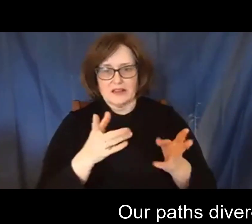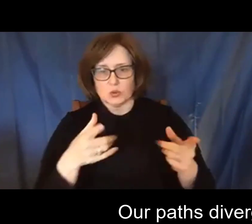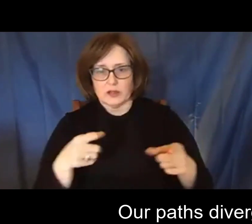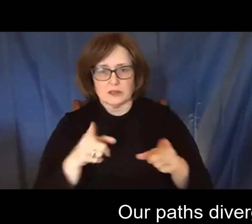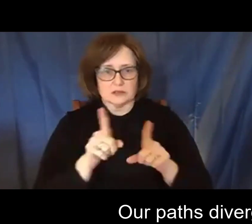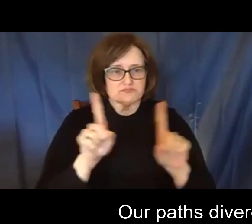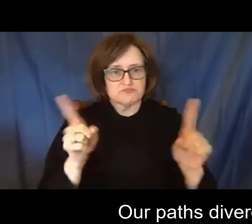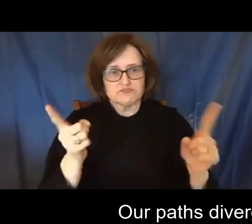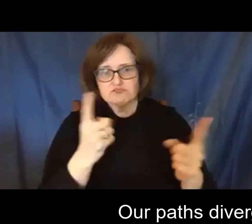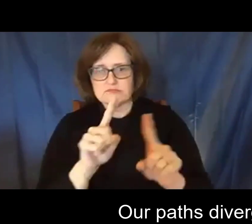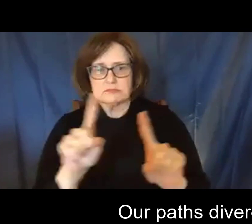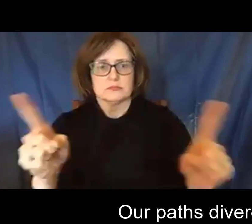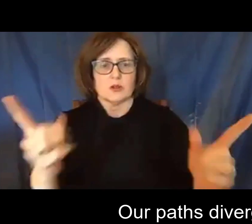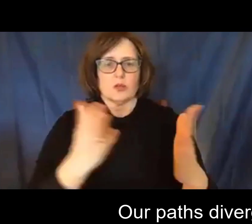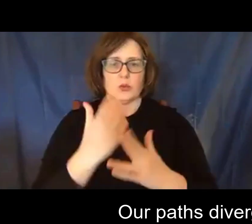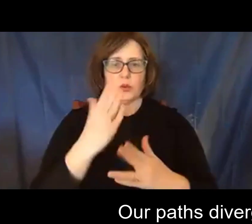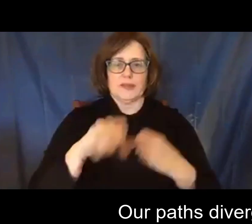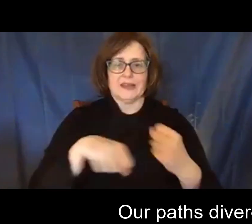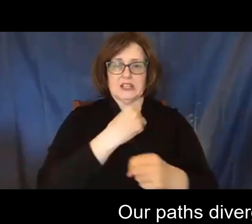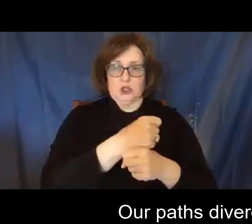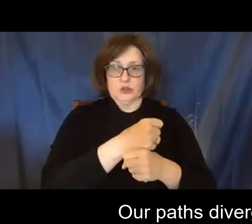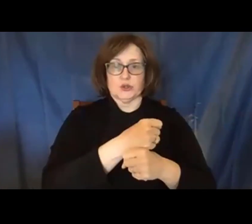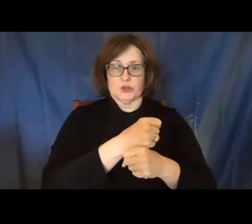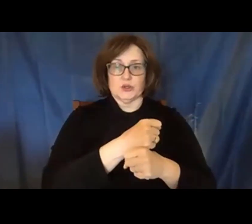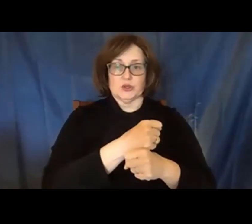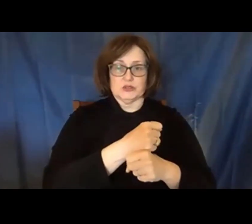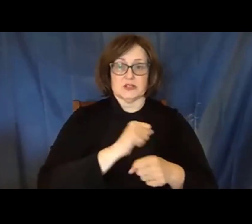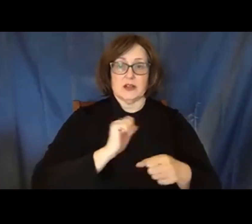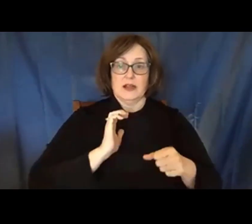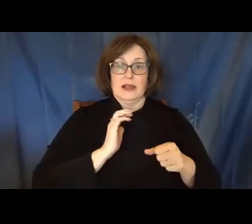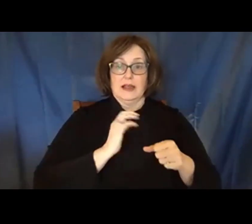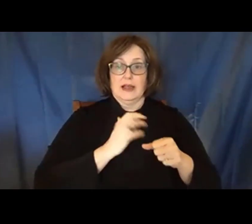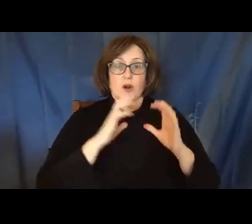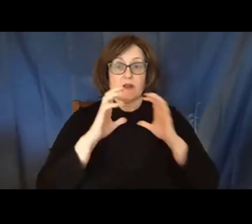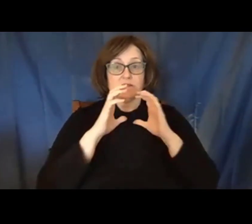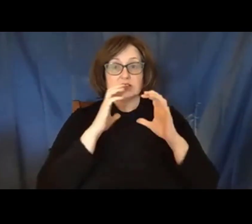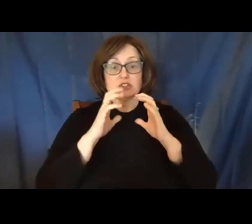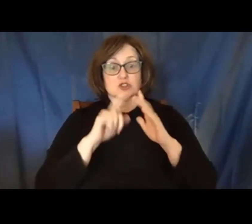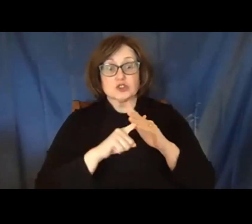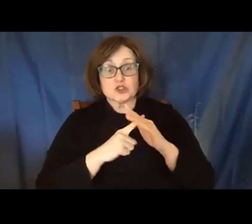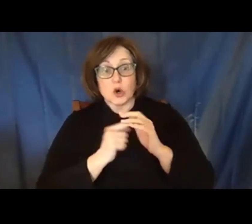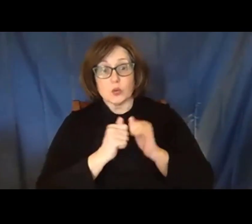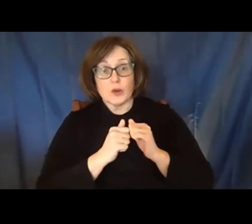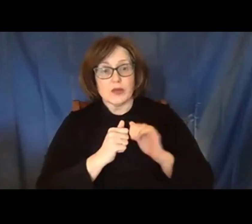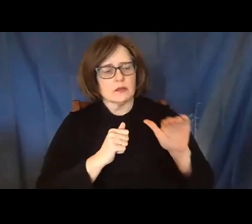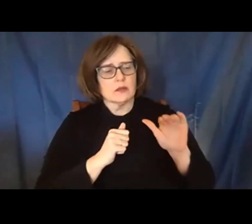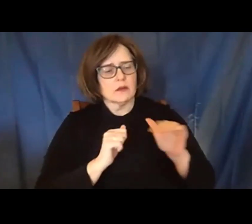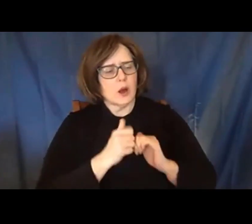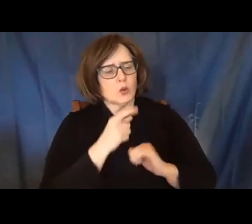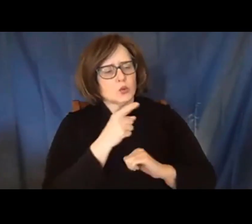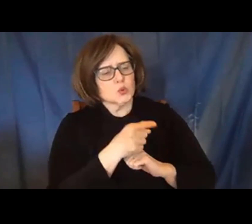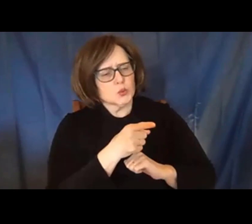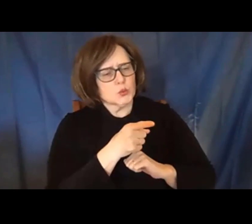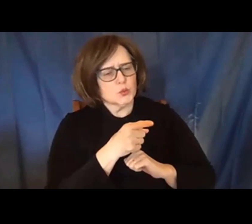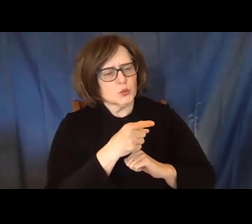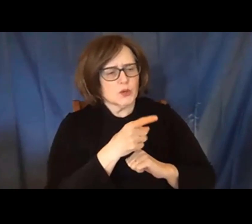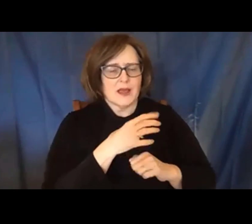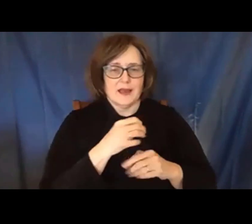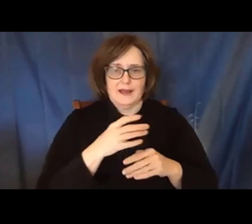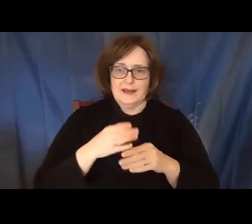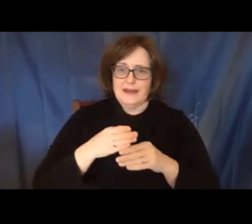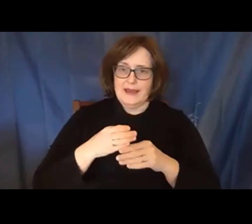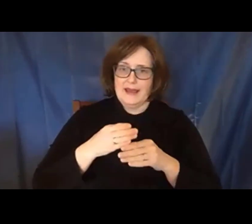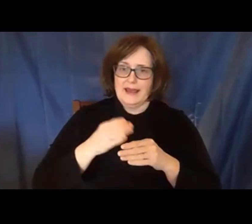years. Our check-in conversations began with, "How are you?" and ended with the perils